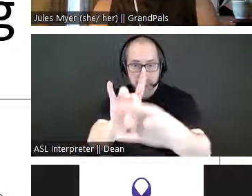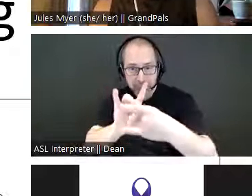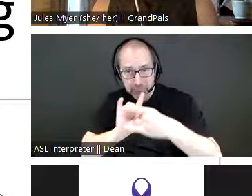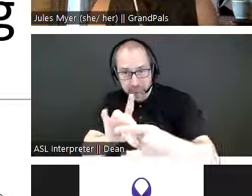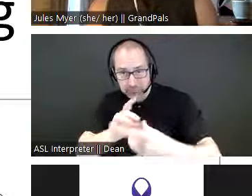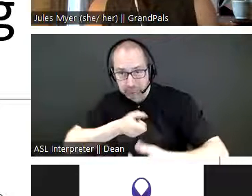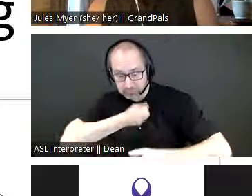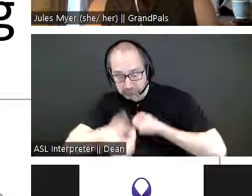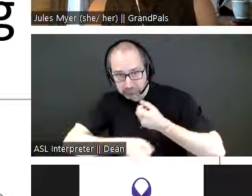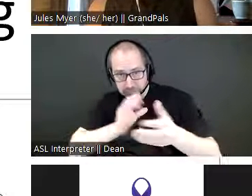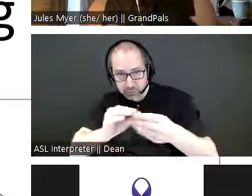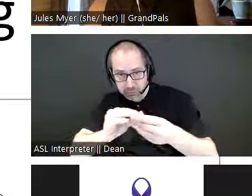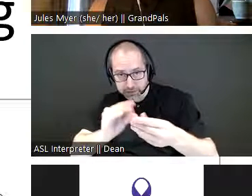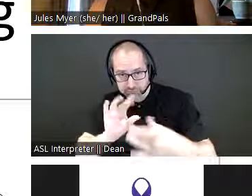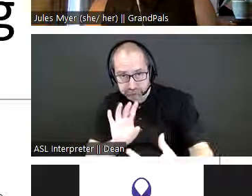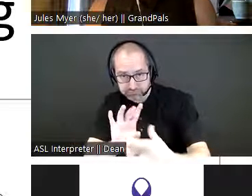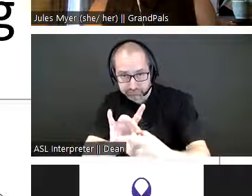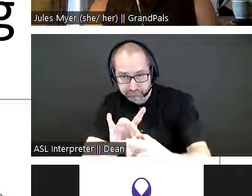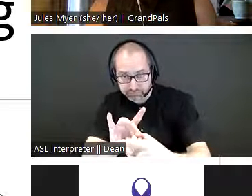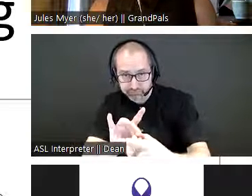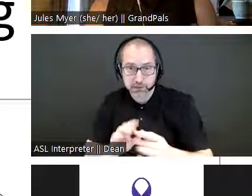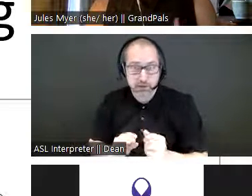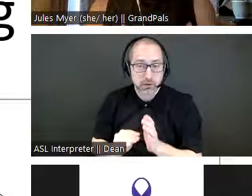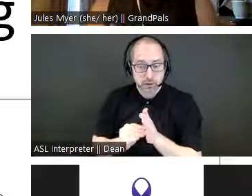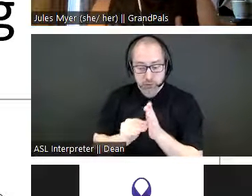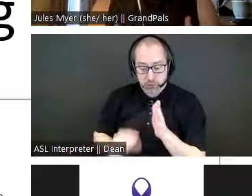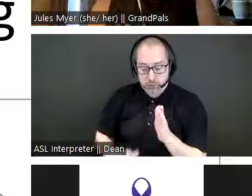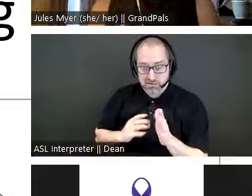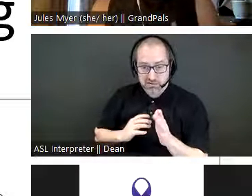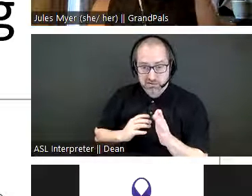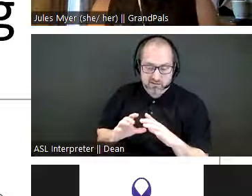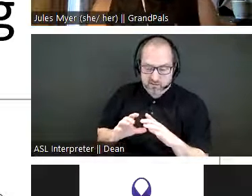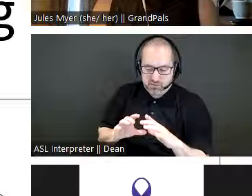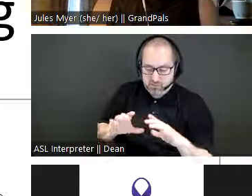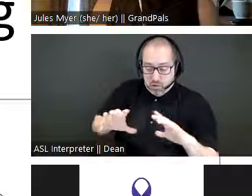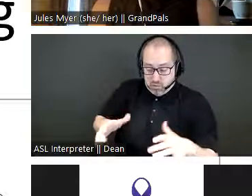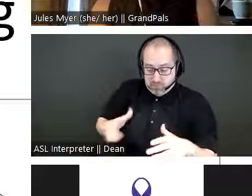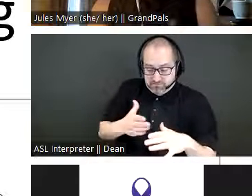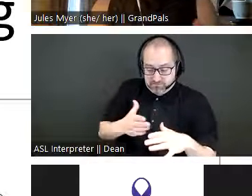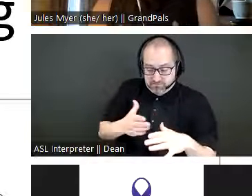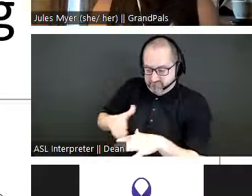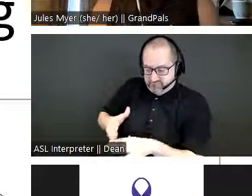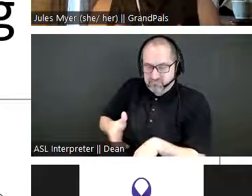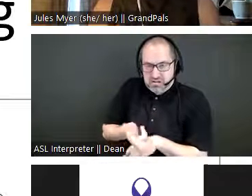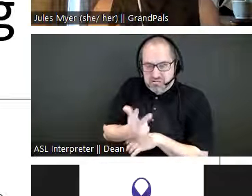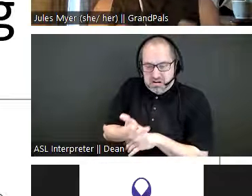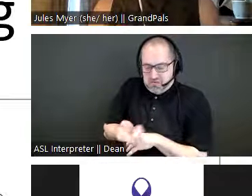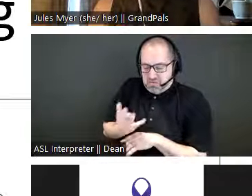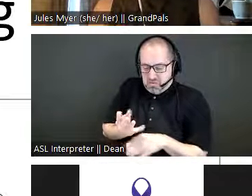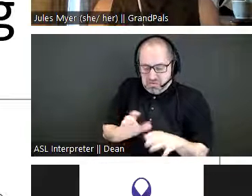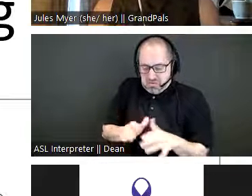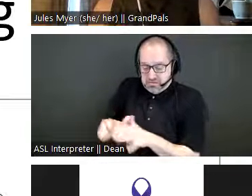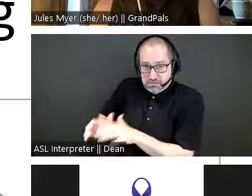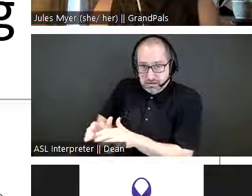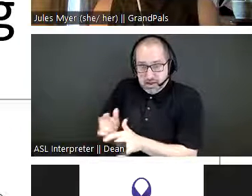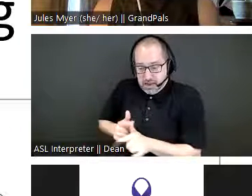way. The students are divided into groups of usually 3 or 4, and each group hosts a